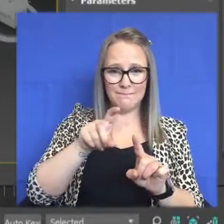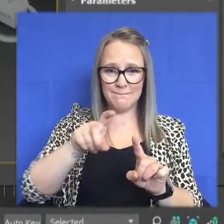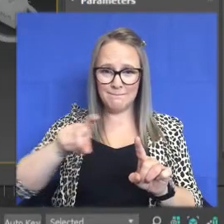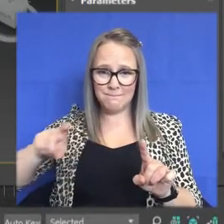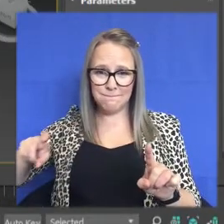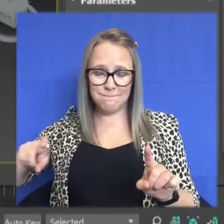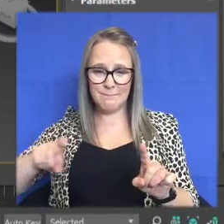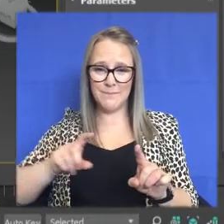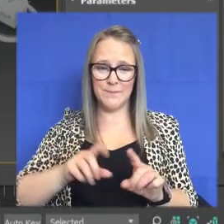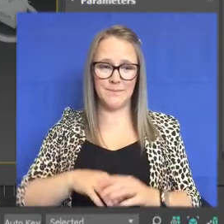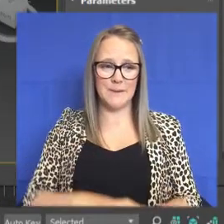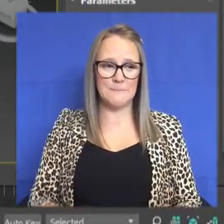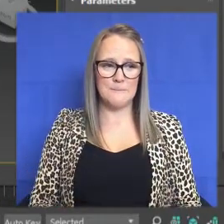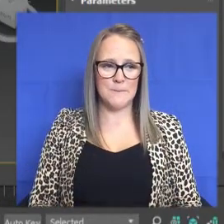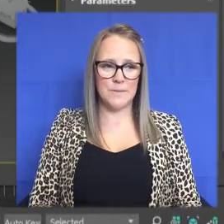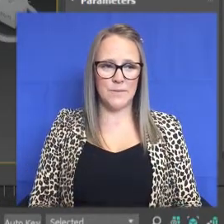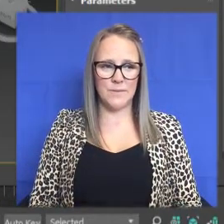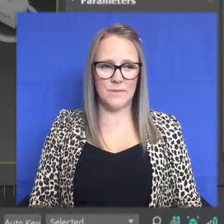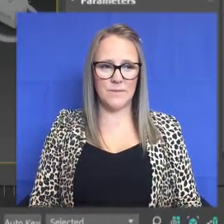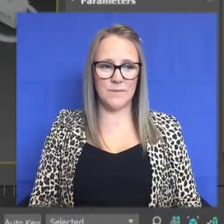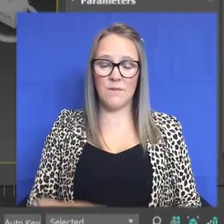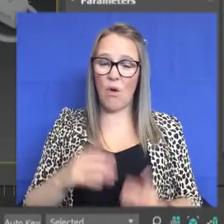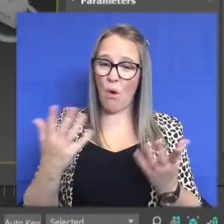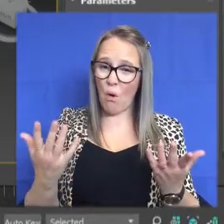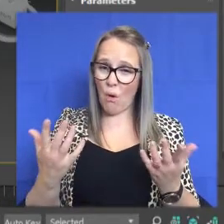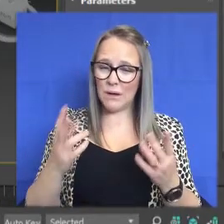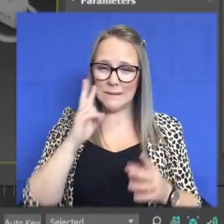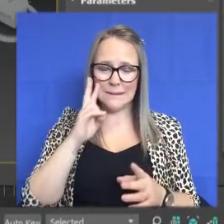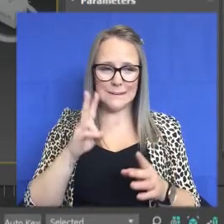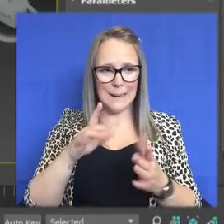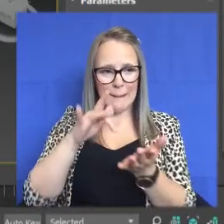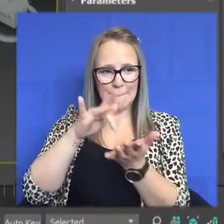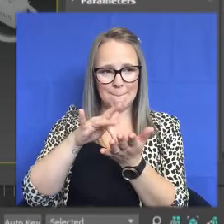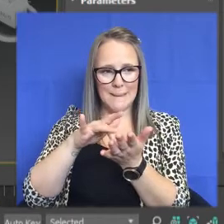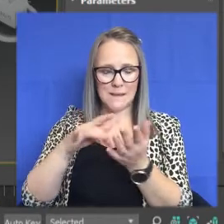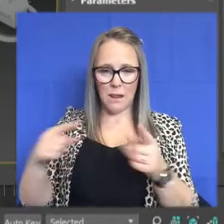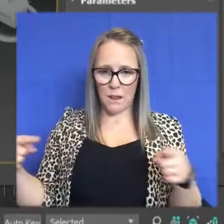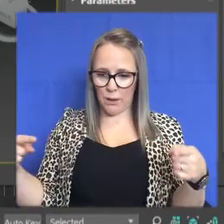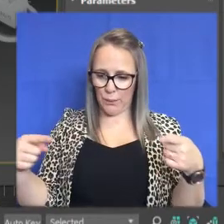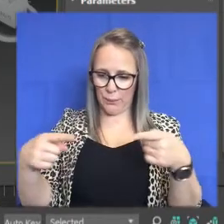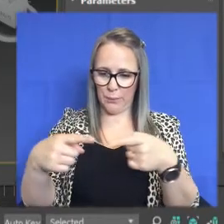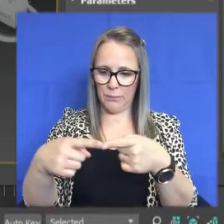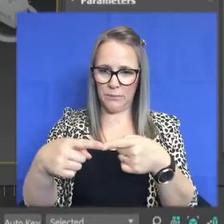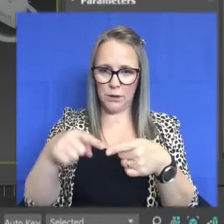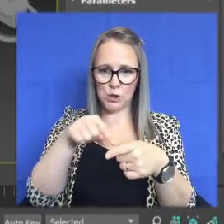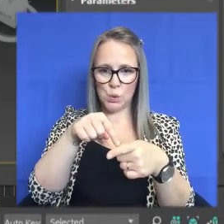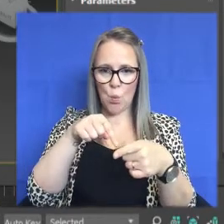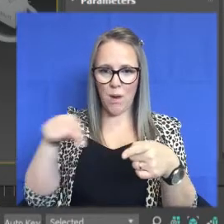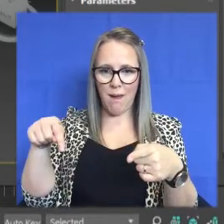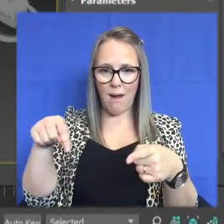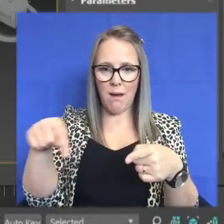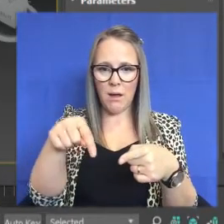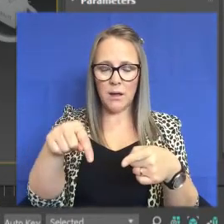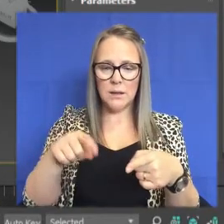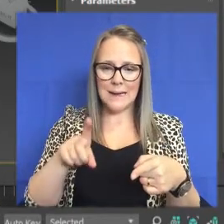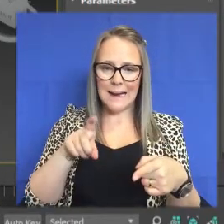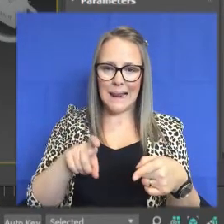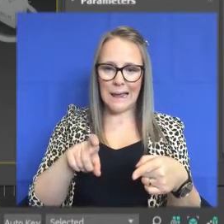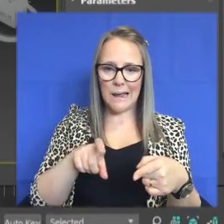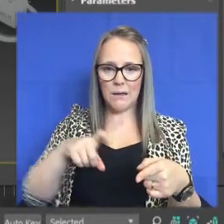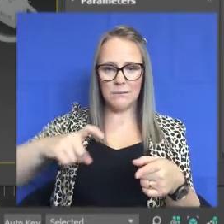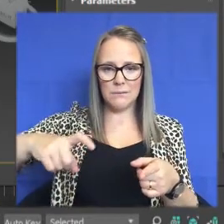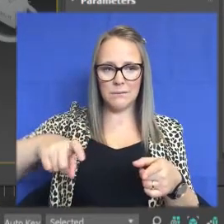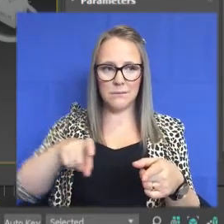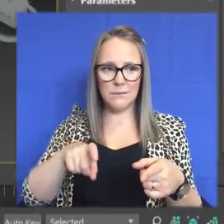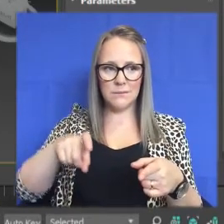or another, or if you so wish, where 2 axes come together with a square, left click